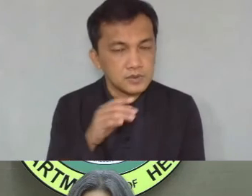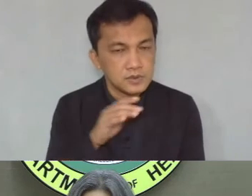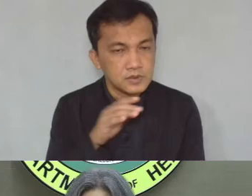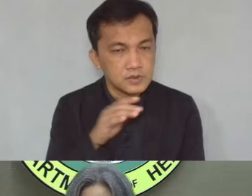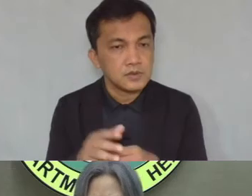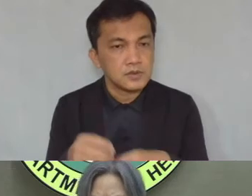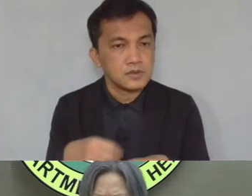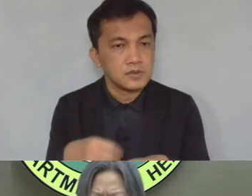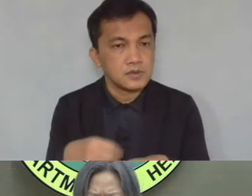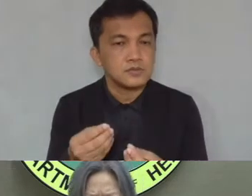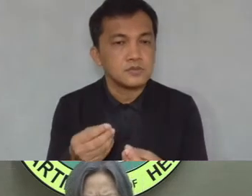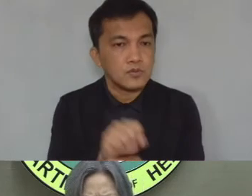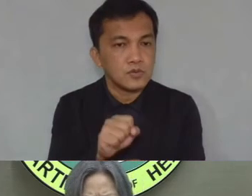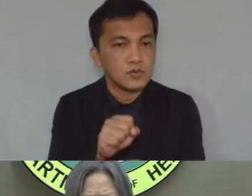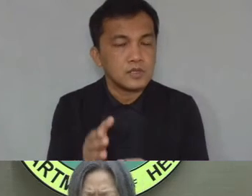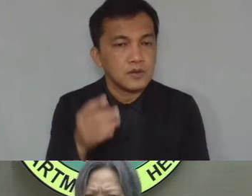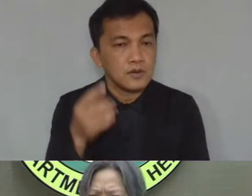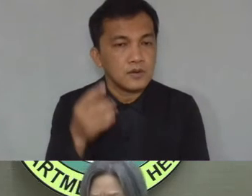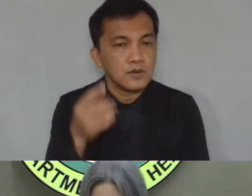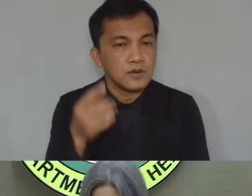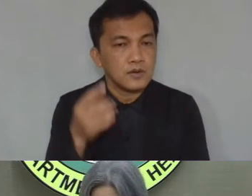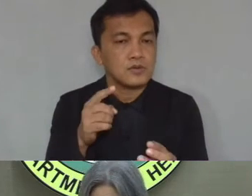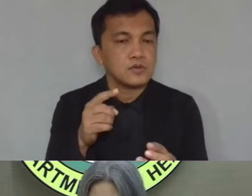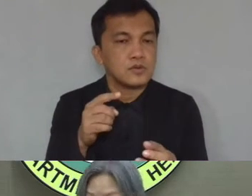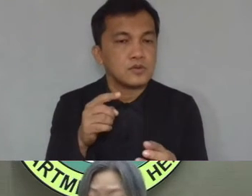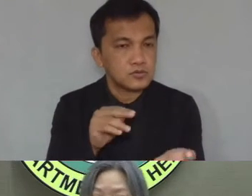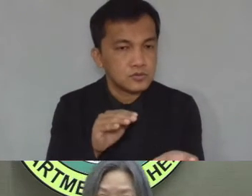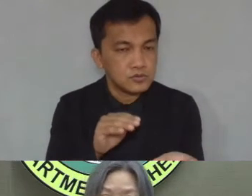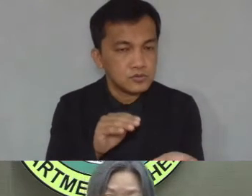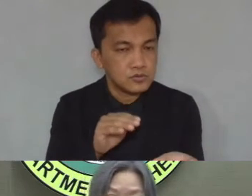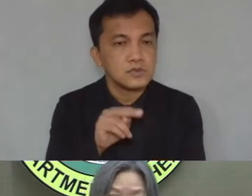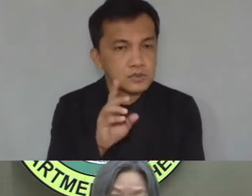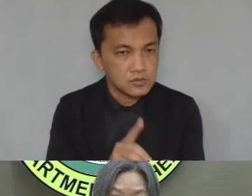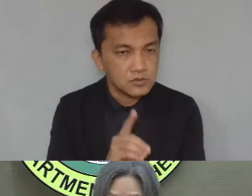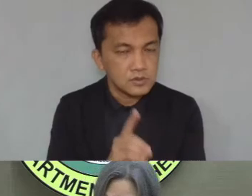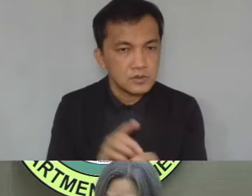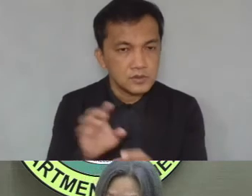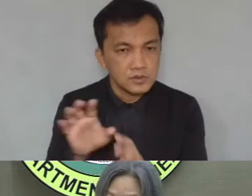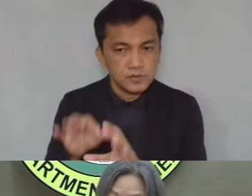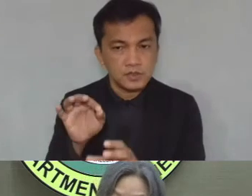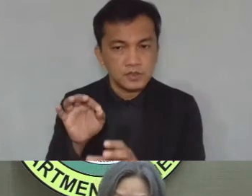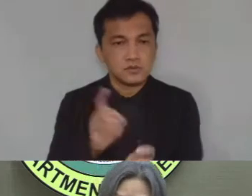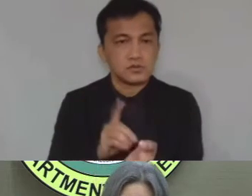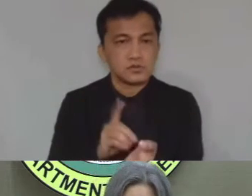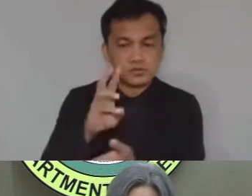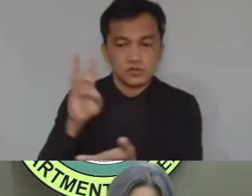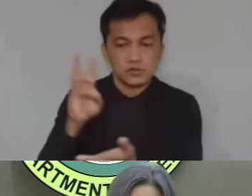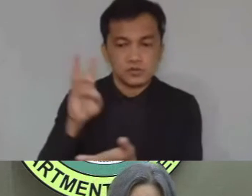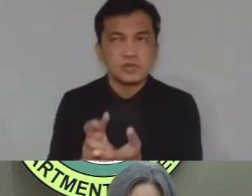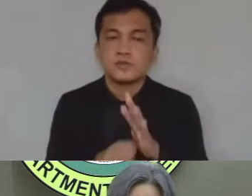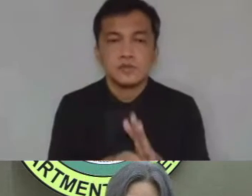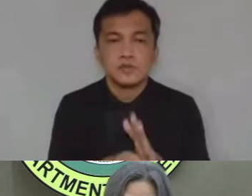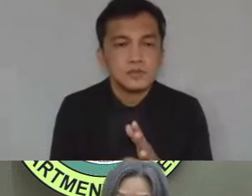enough nurses, midwives, barangay health workers, or doctors. And if I'm the clinician and I'm trying to talk